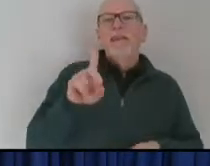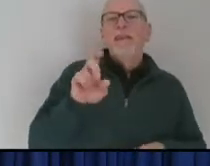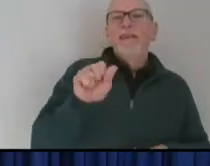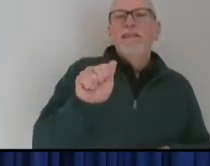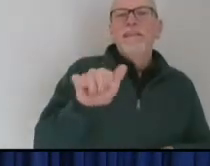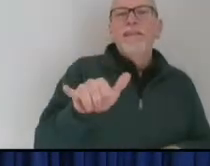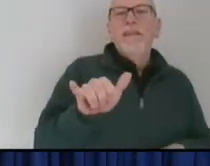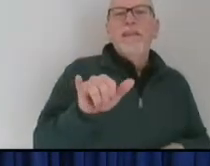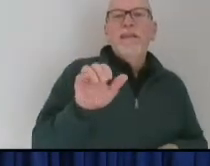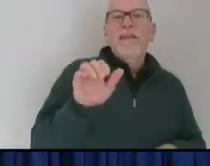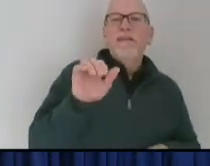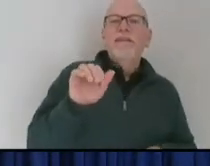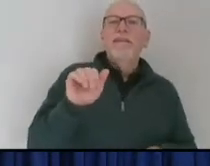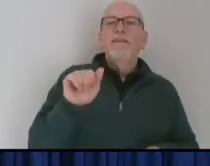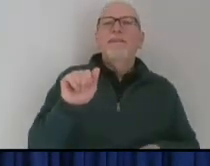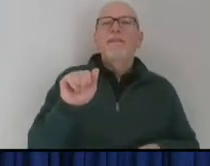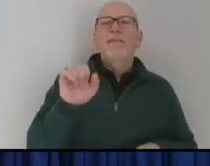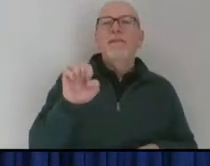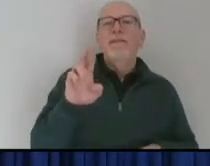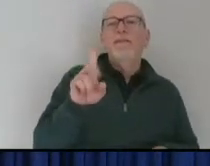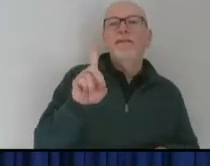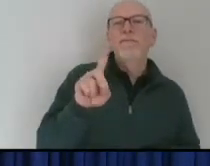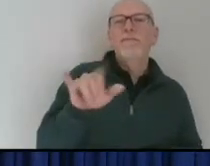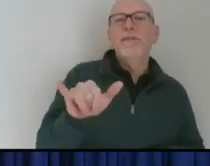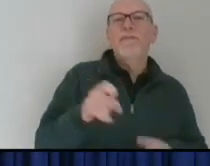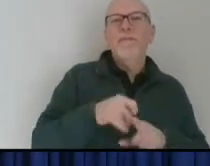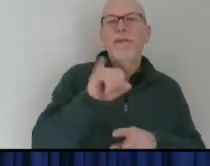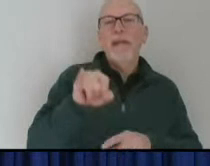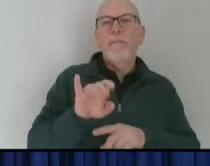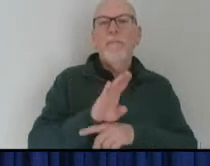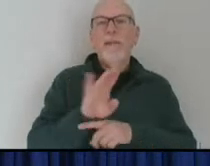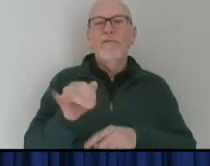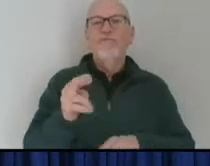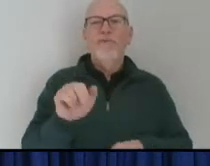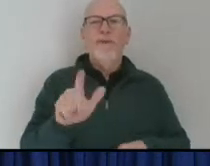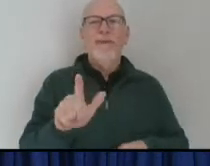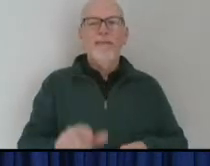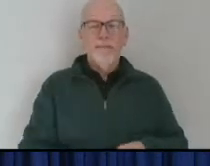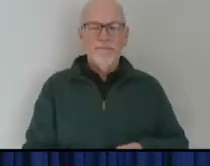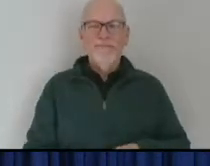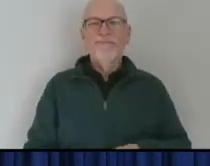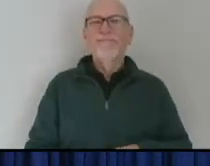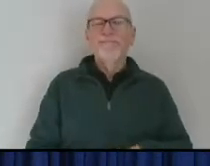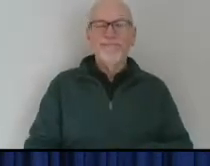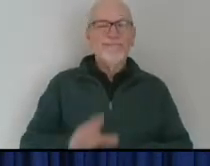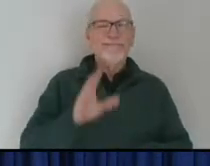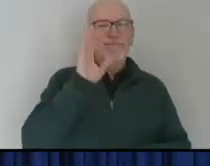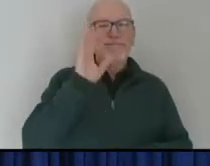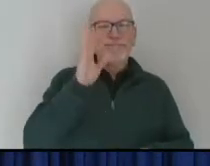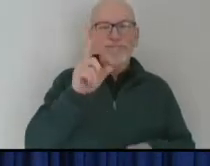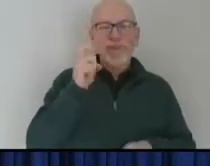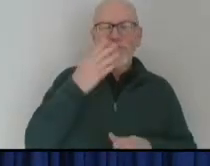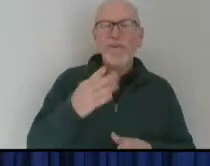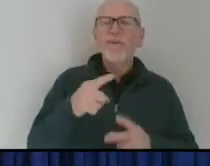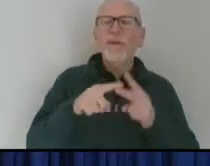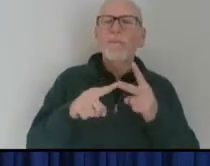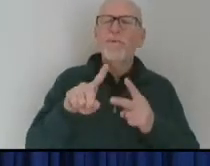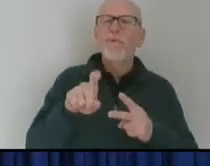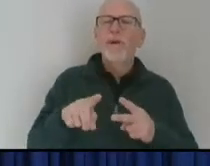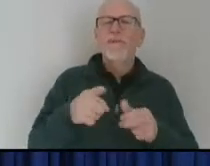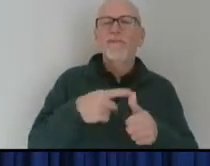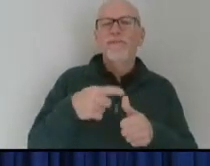the Lindsay. Indianapolis Business Journal. Hi, Lindsay. Thanks for joining us. Hi, Governor. A couple questions. First